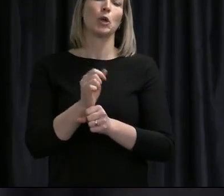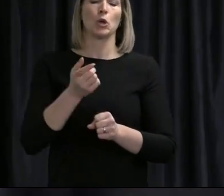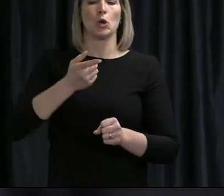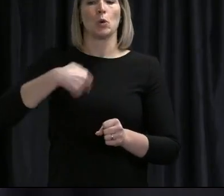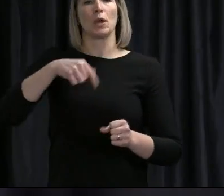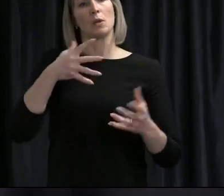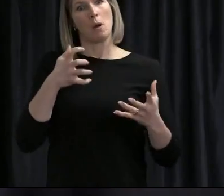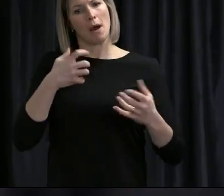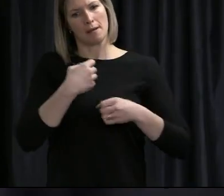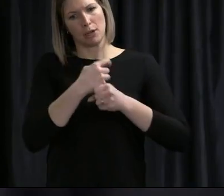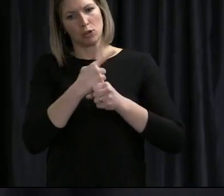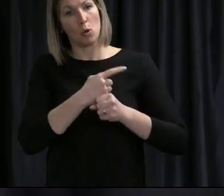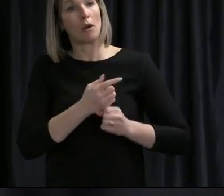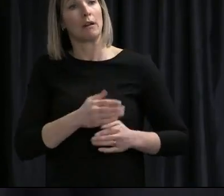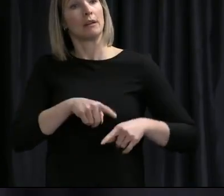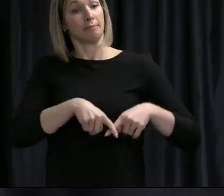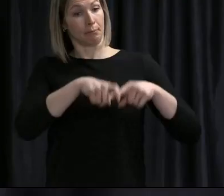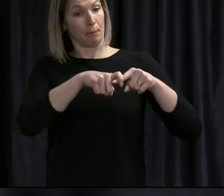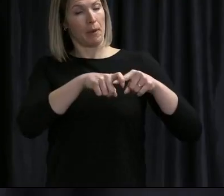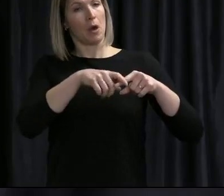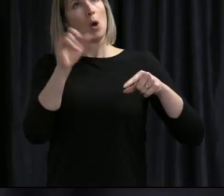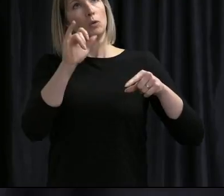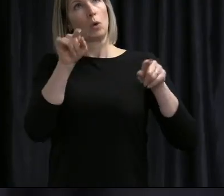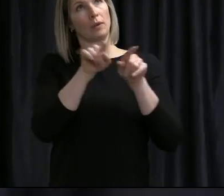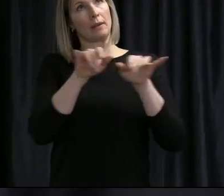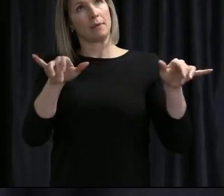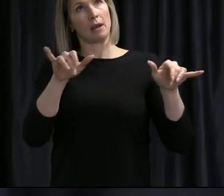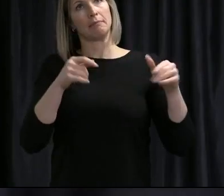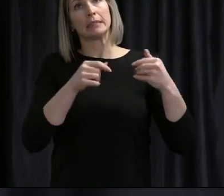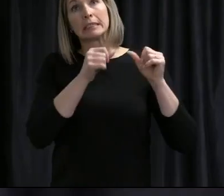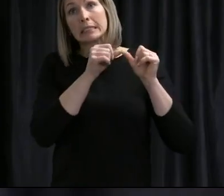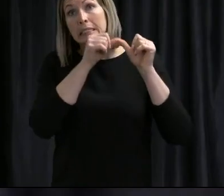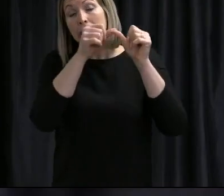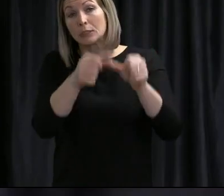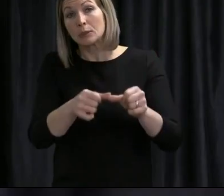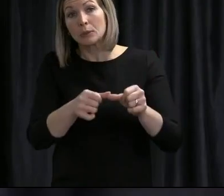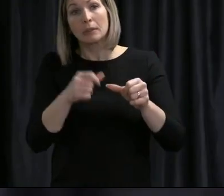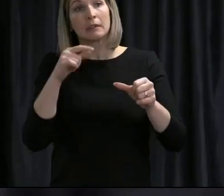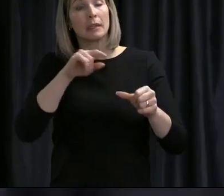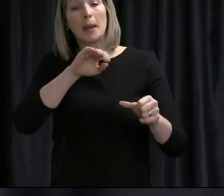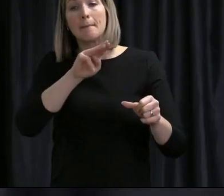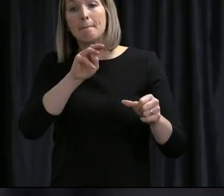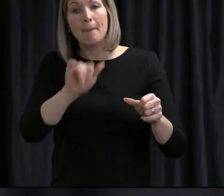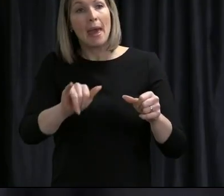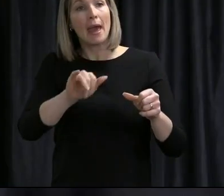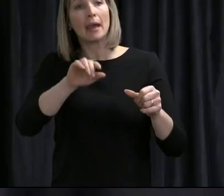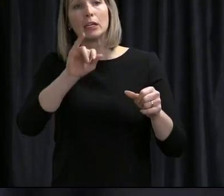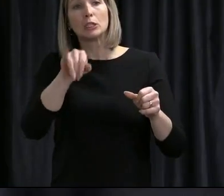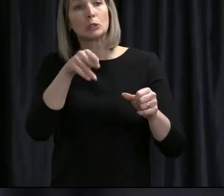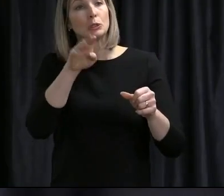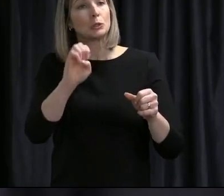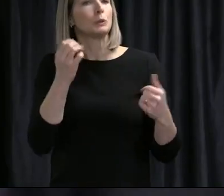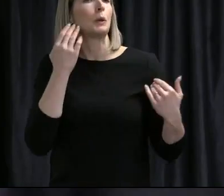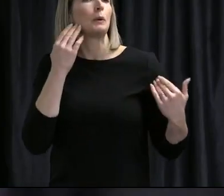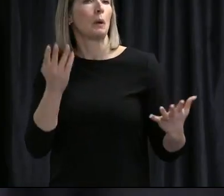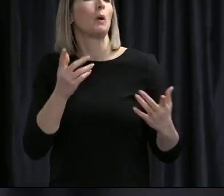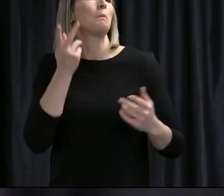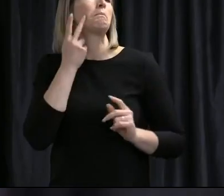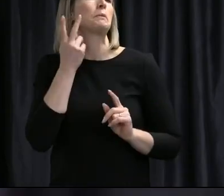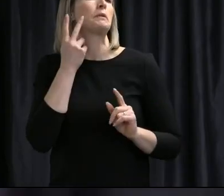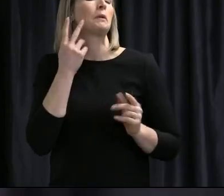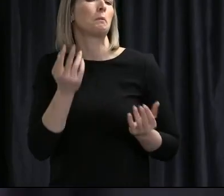year. With this in mind, schools will remain open for teachers and staff for the remainder part of this